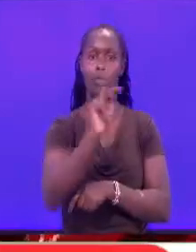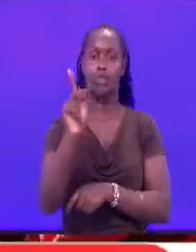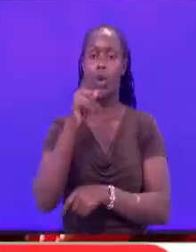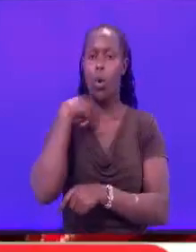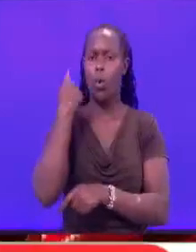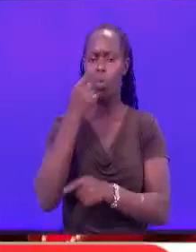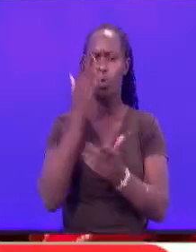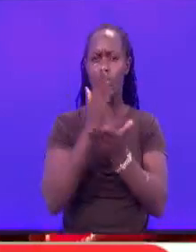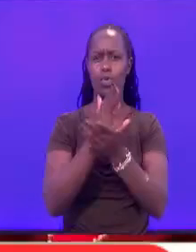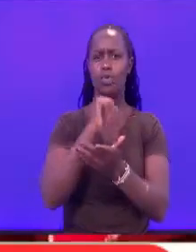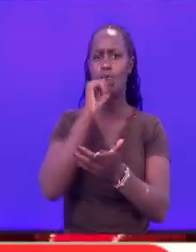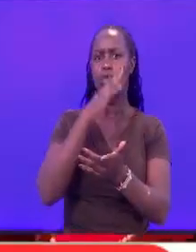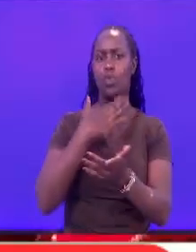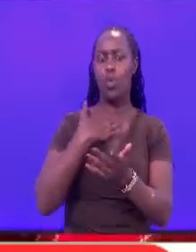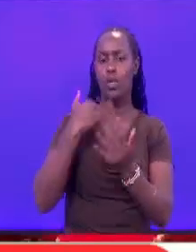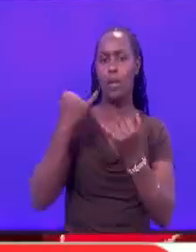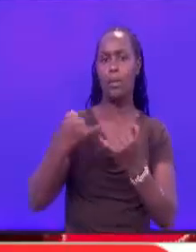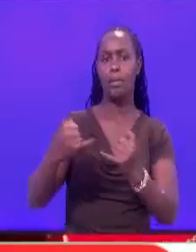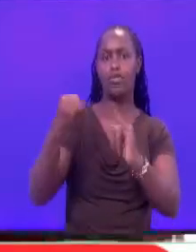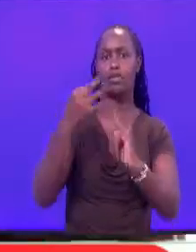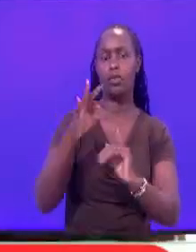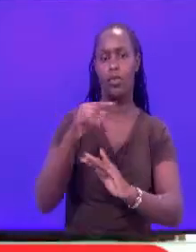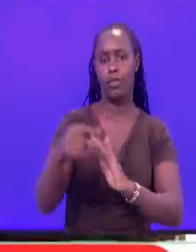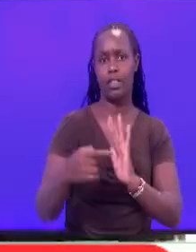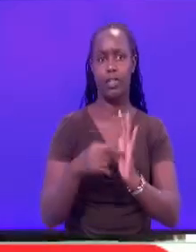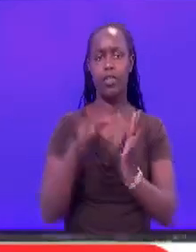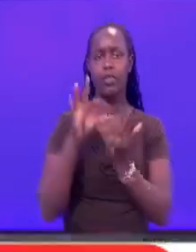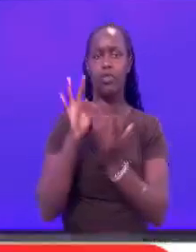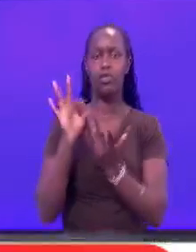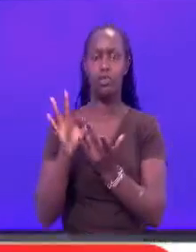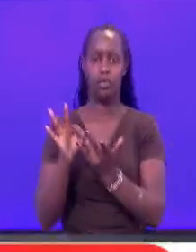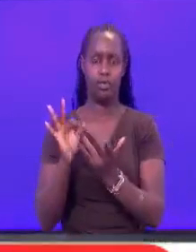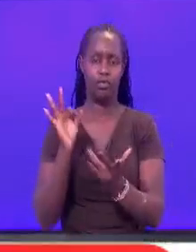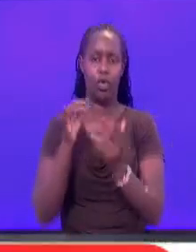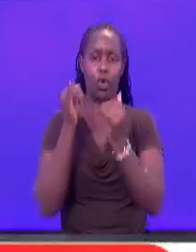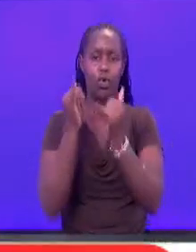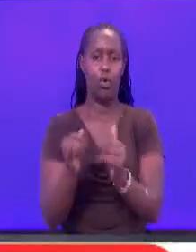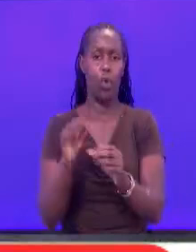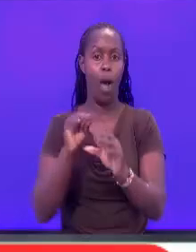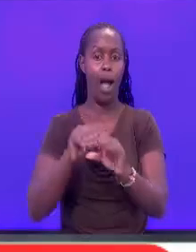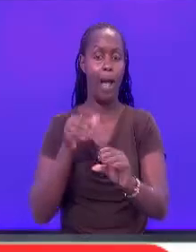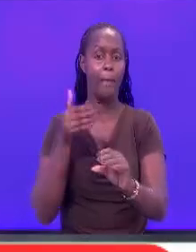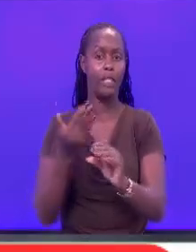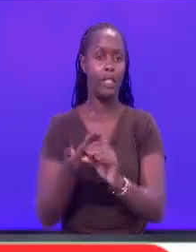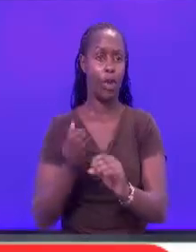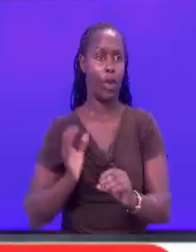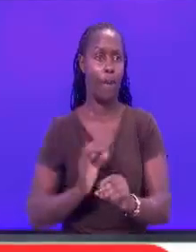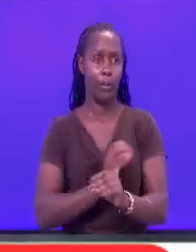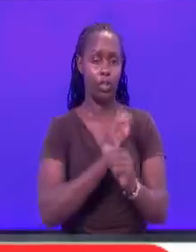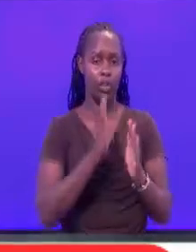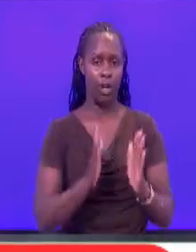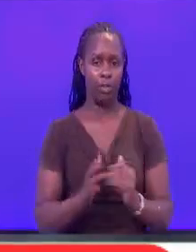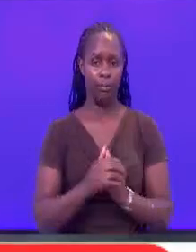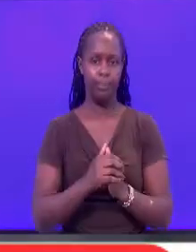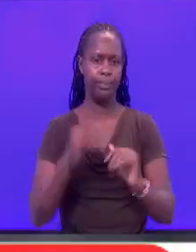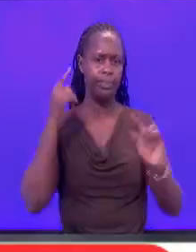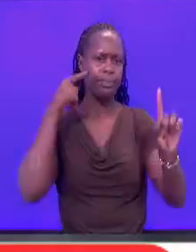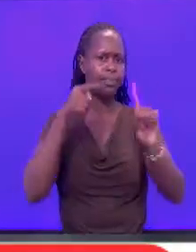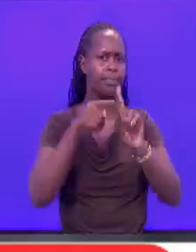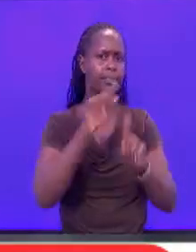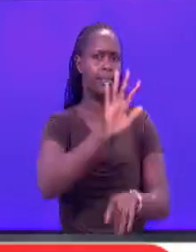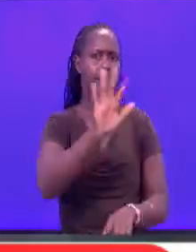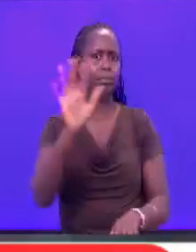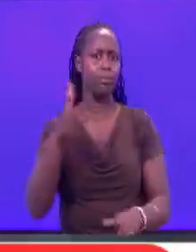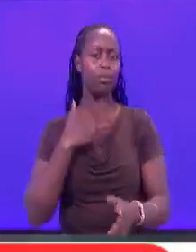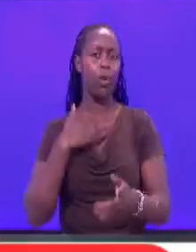decision makers to choose new IBC commissioners. Nia yao ni kujaribu wakimbize mambo yao, iwe